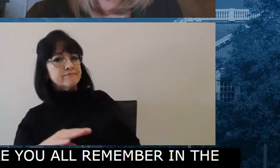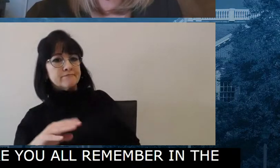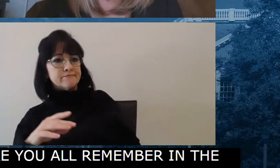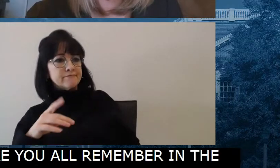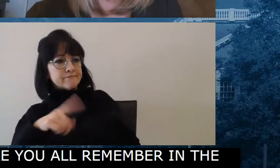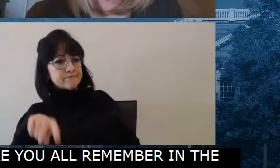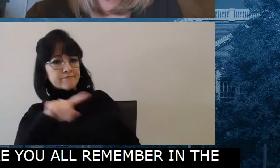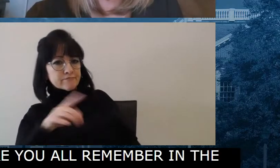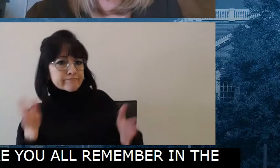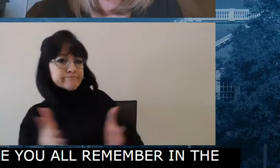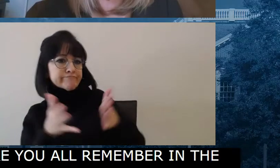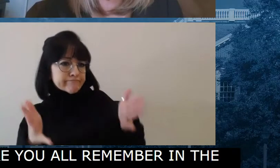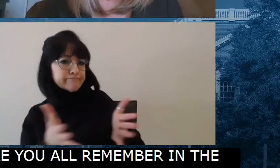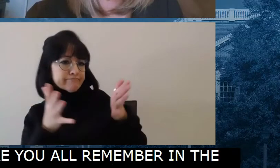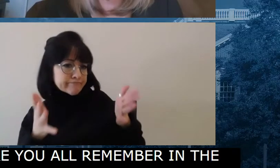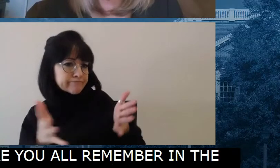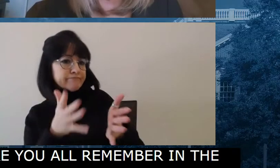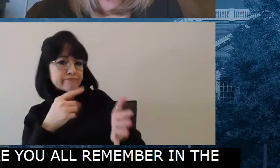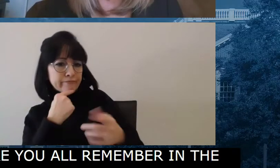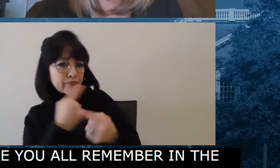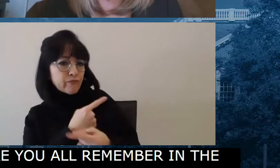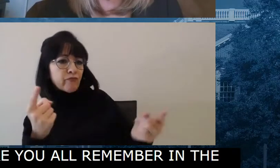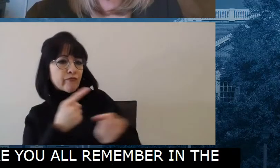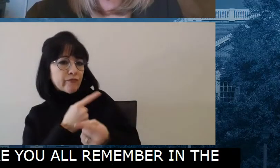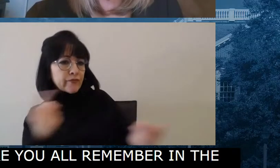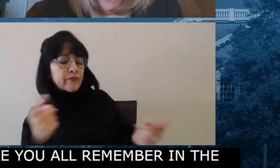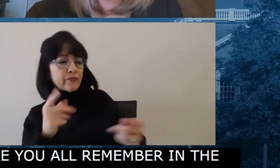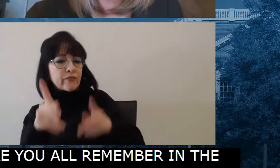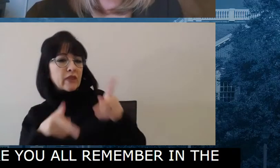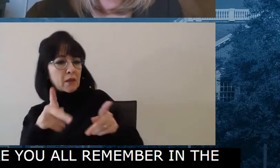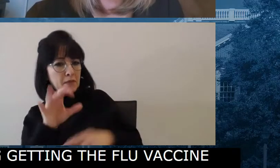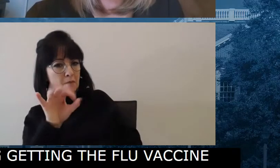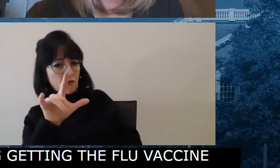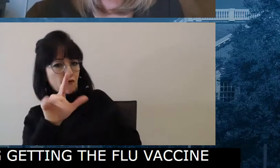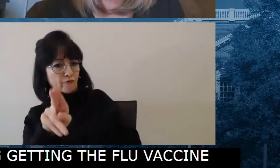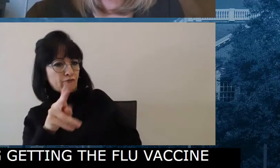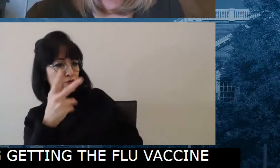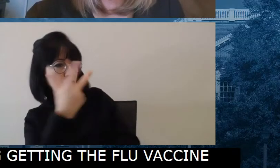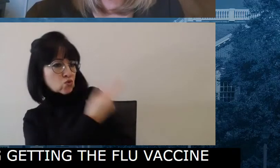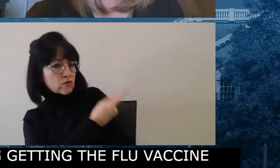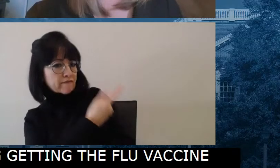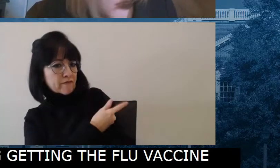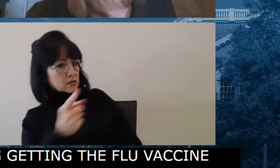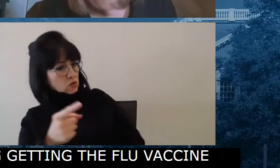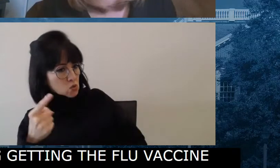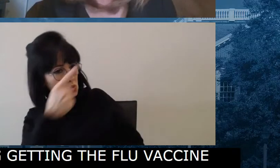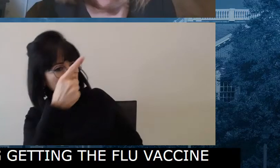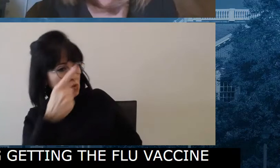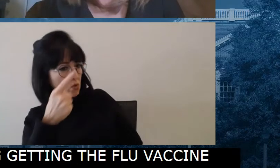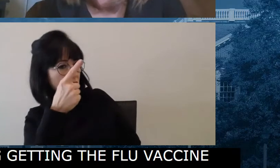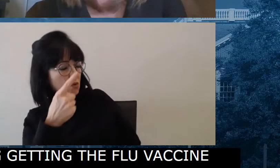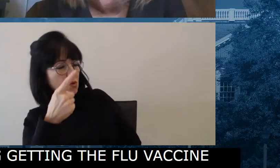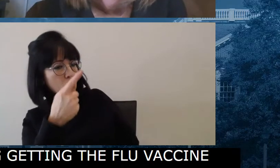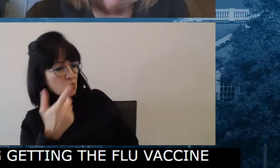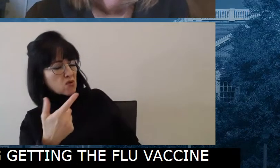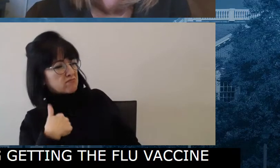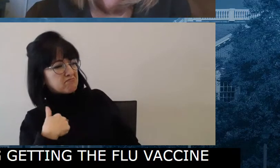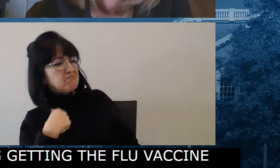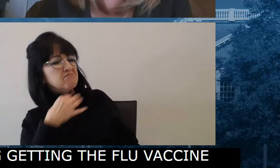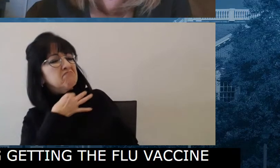kind of at the beginning of flu season. As we're kind of getting to the other side of the peak of flu season, what has the state